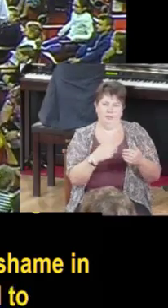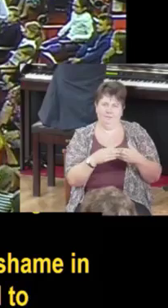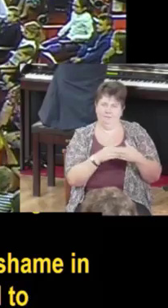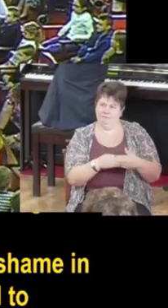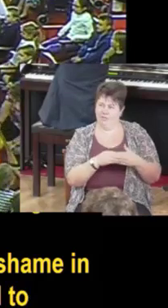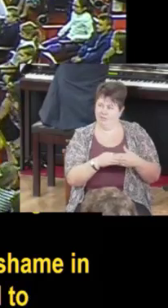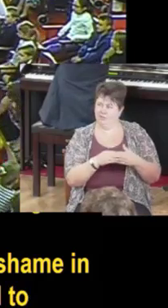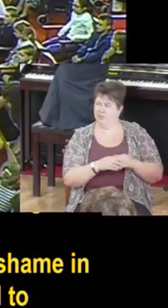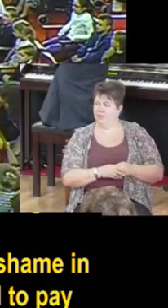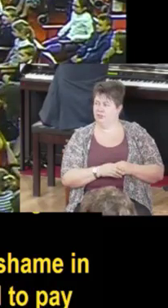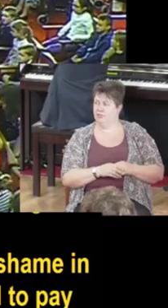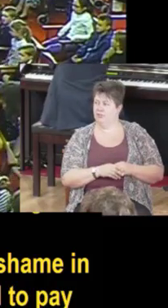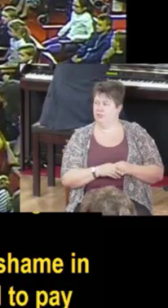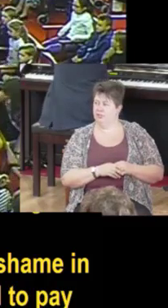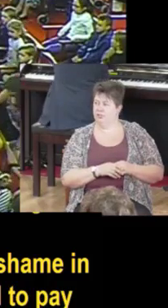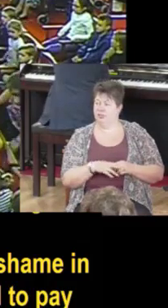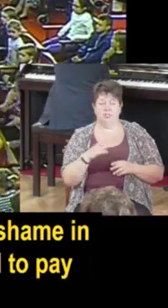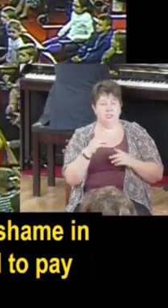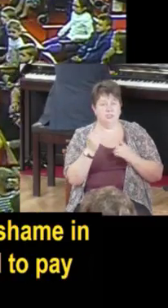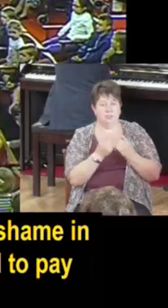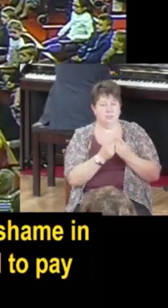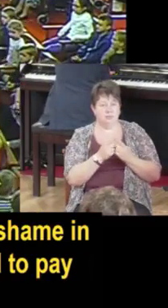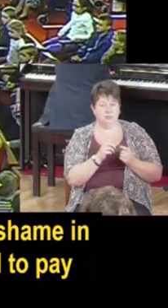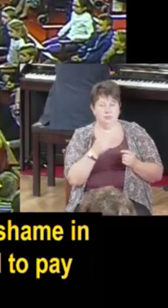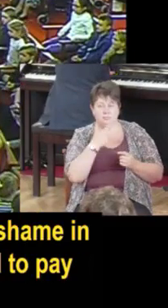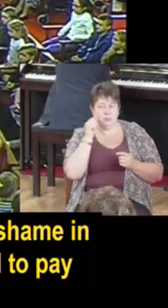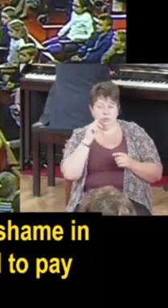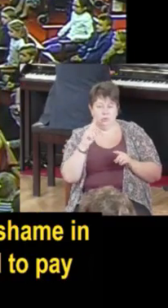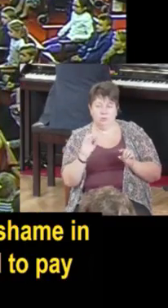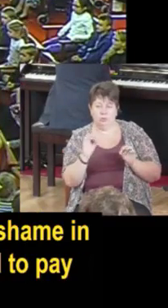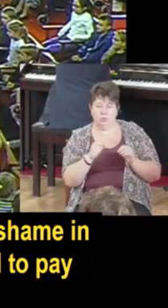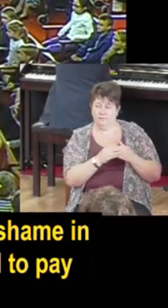your friends. And sometimes even people who are not your friends. Callum?